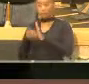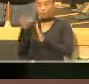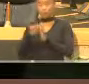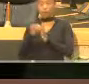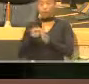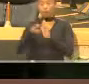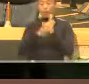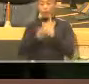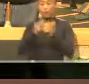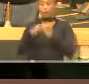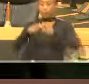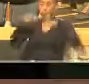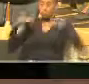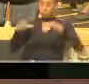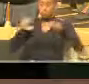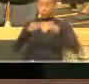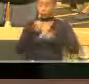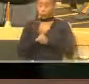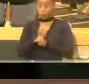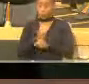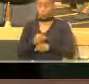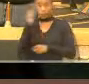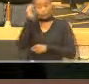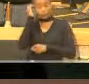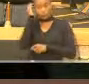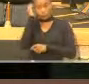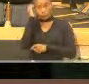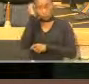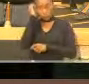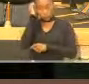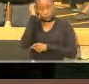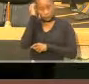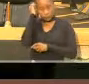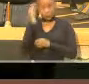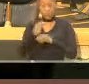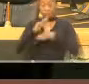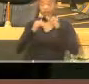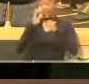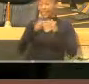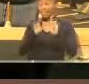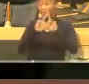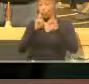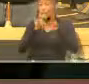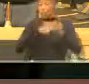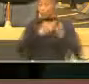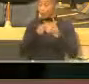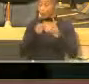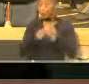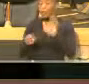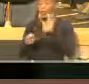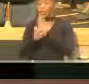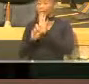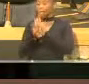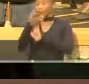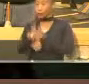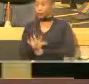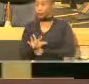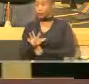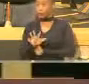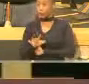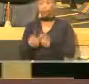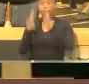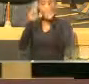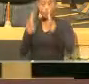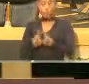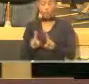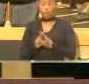market access. Now, on infrastructure development, we have identified the special